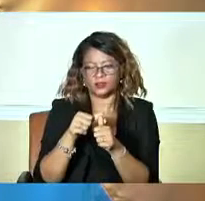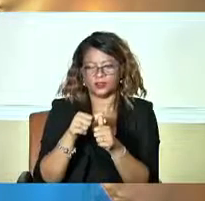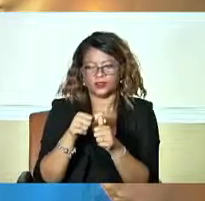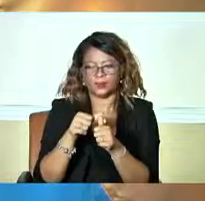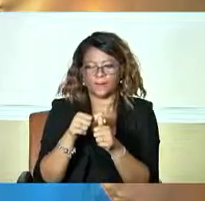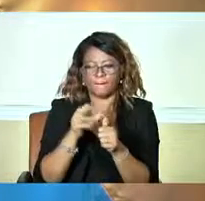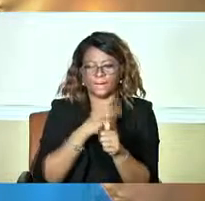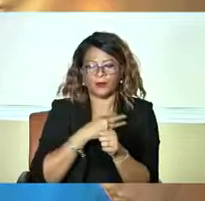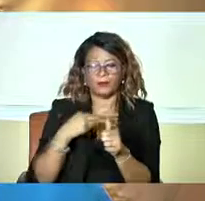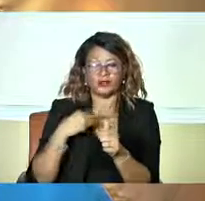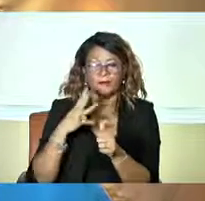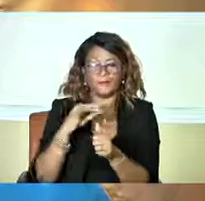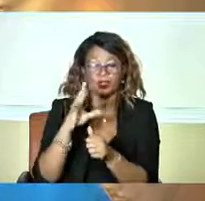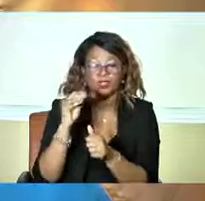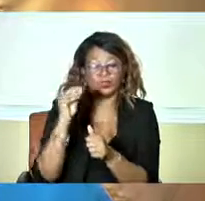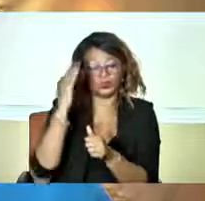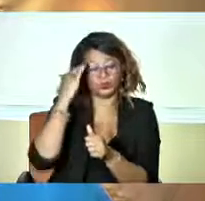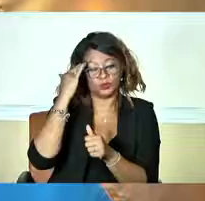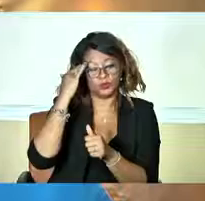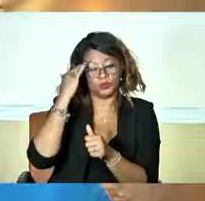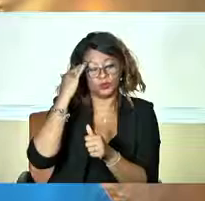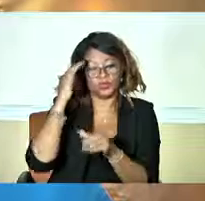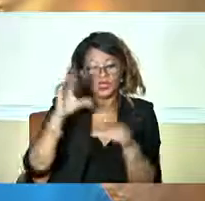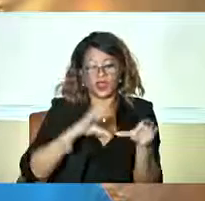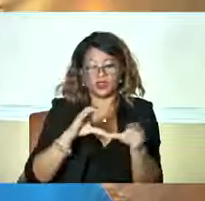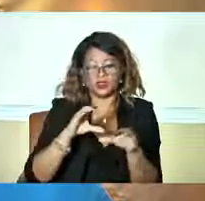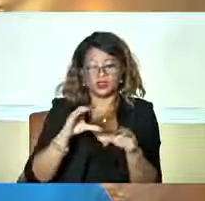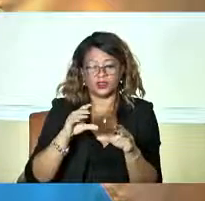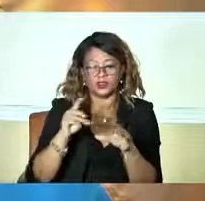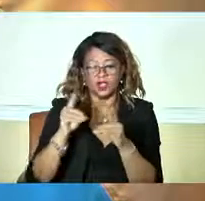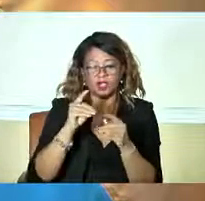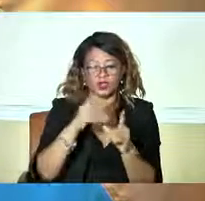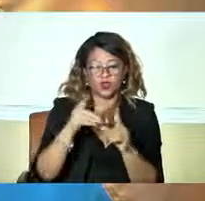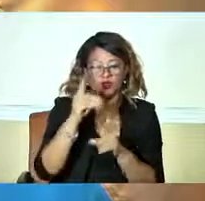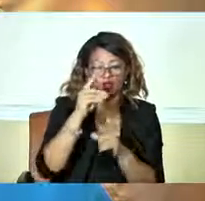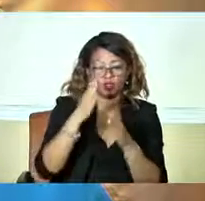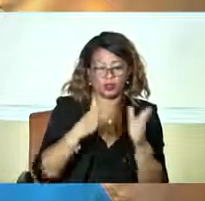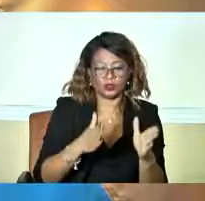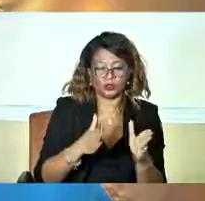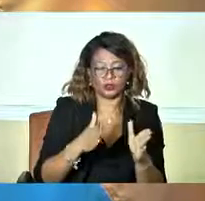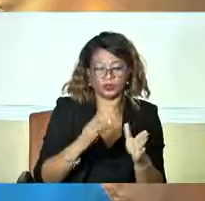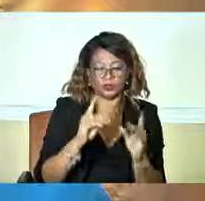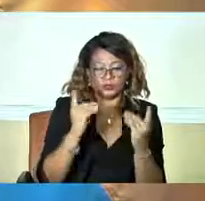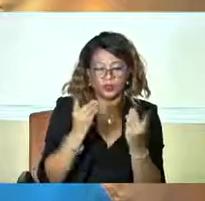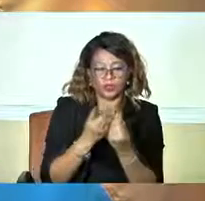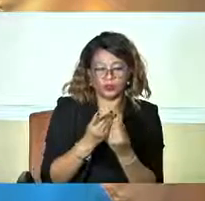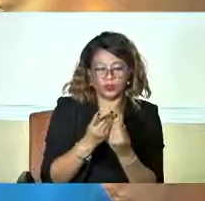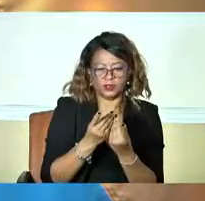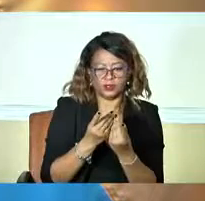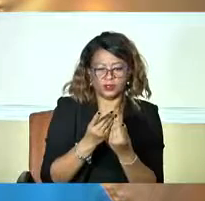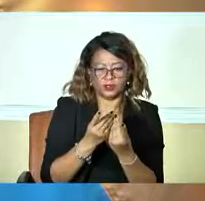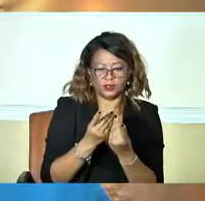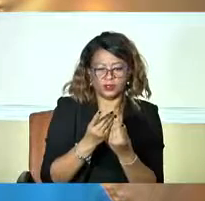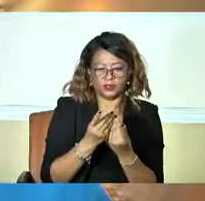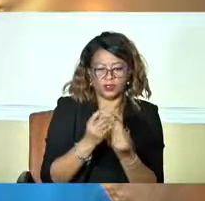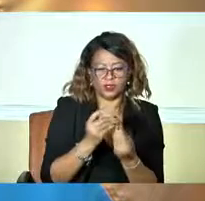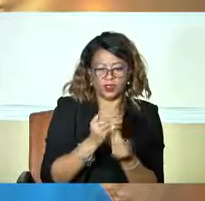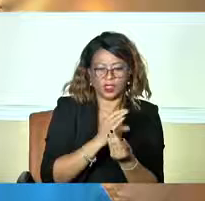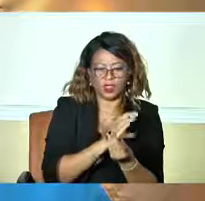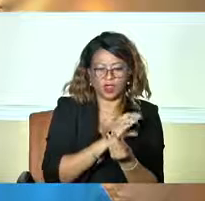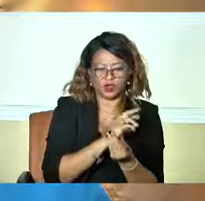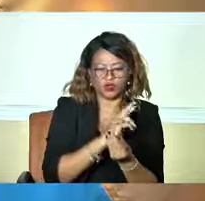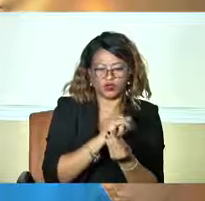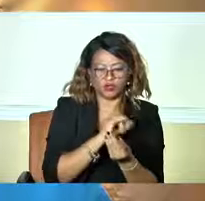make members of the media aware that the acting director for the department, Carol Roach,